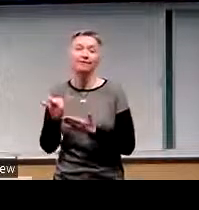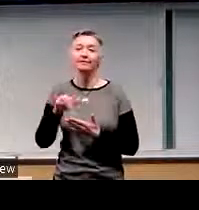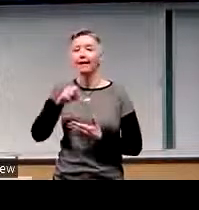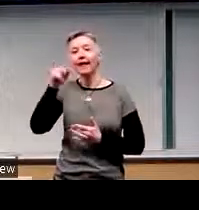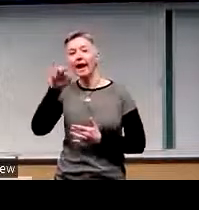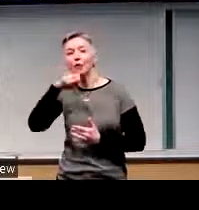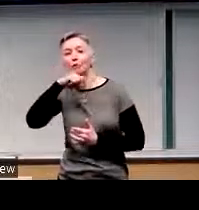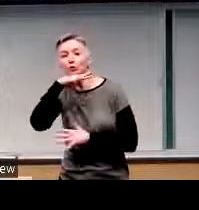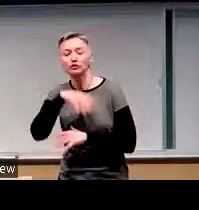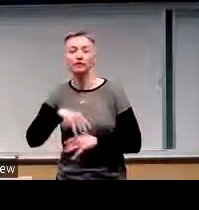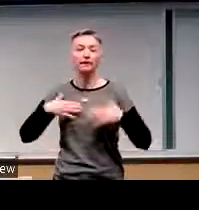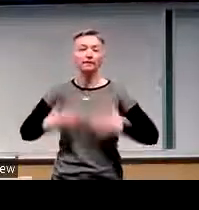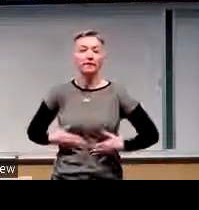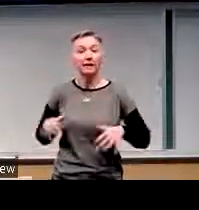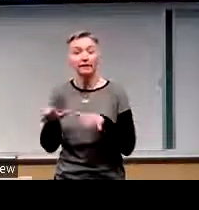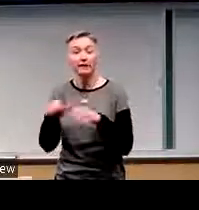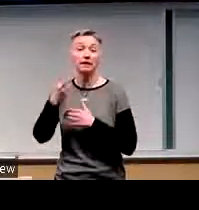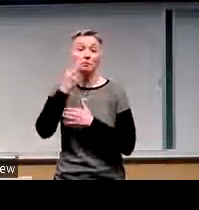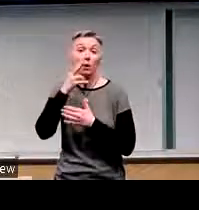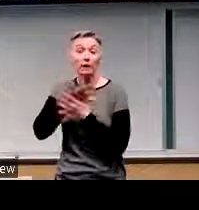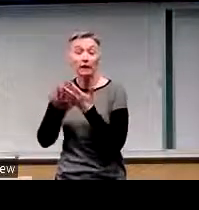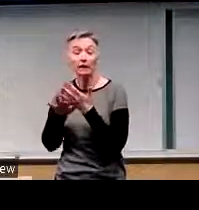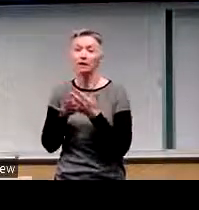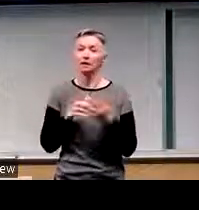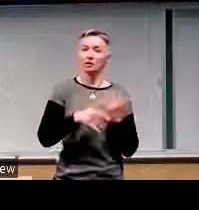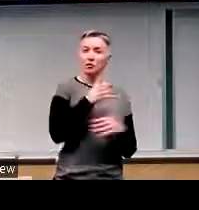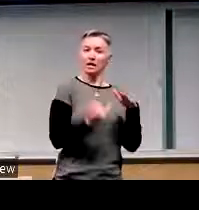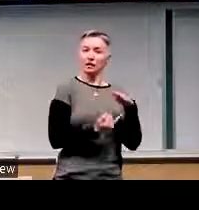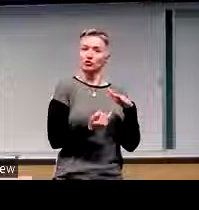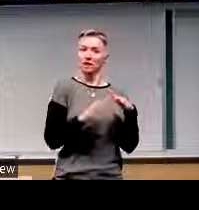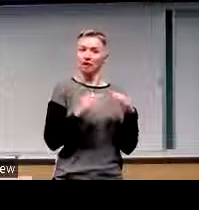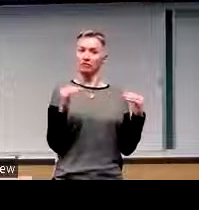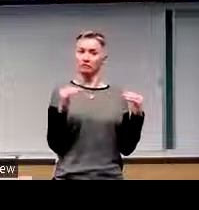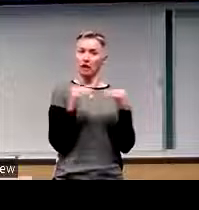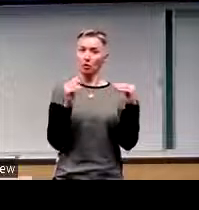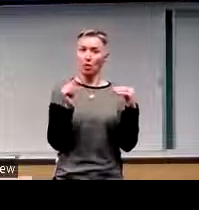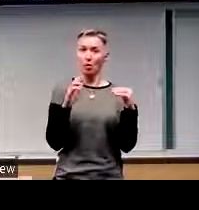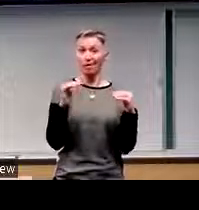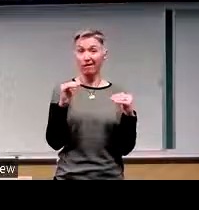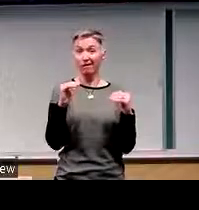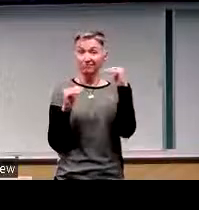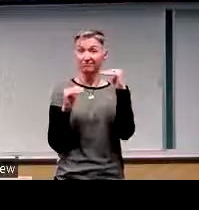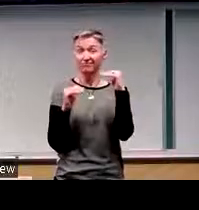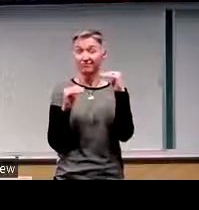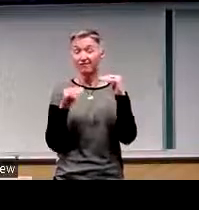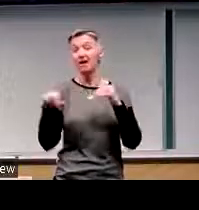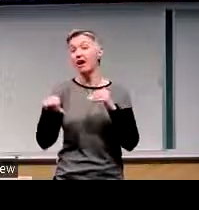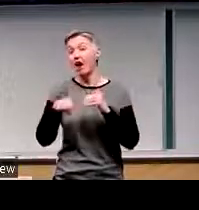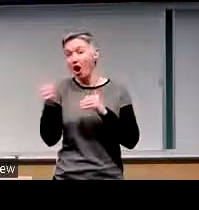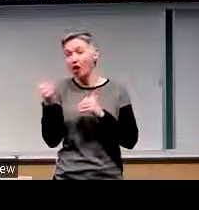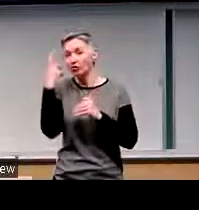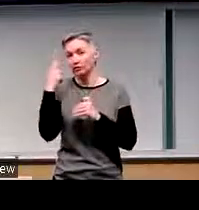activity, and smoking, social isolation is comparable to or even rivals these other well-known mortality